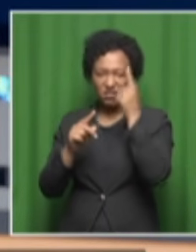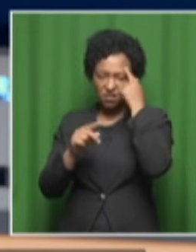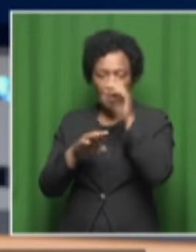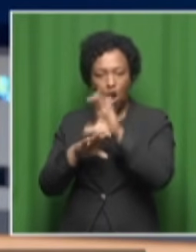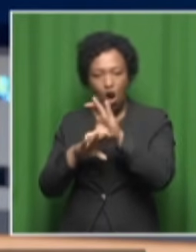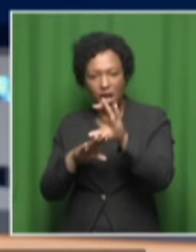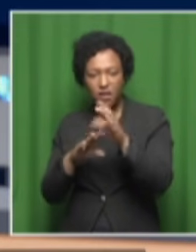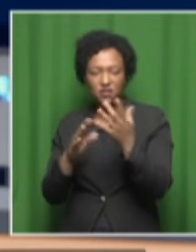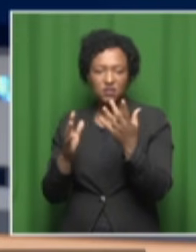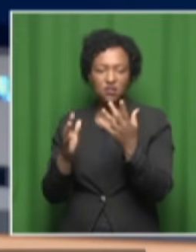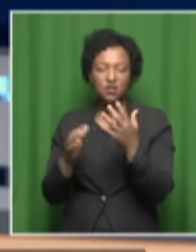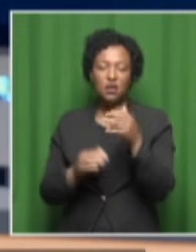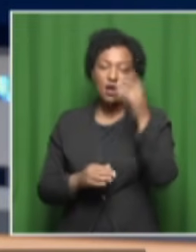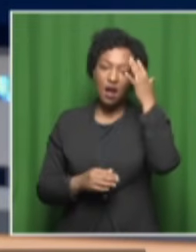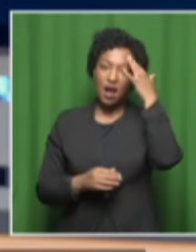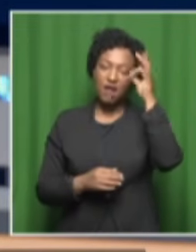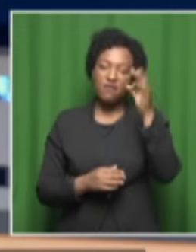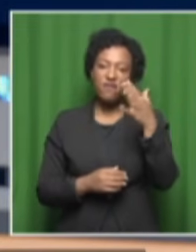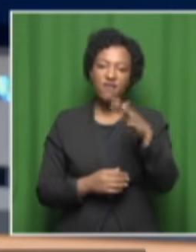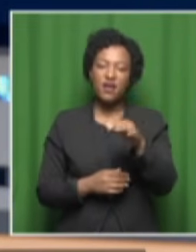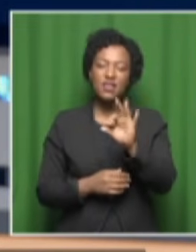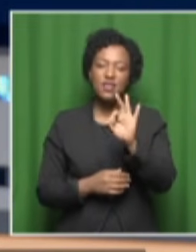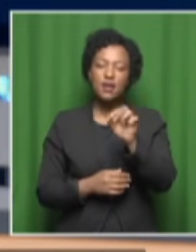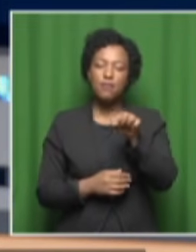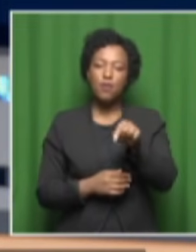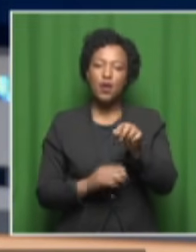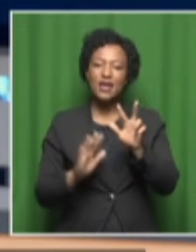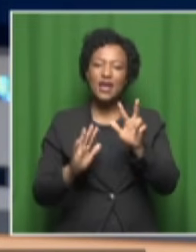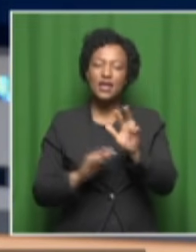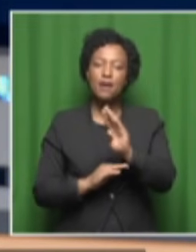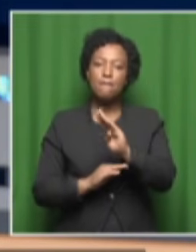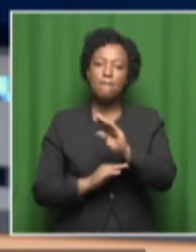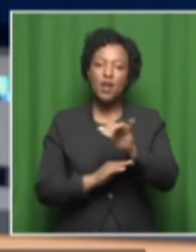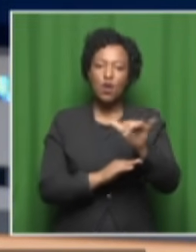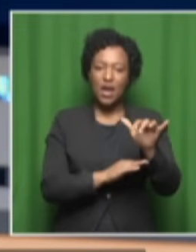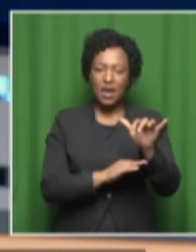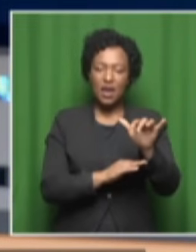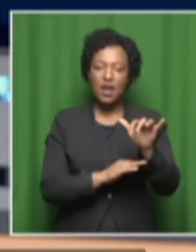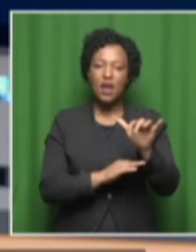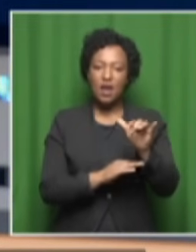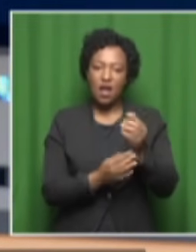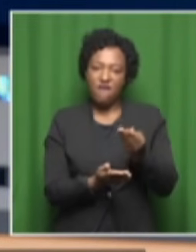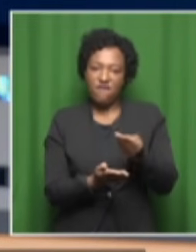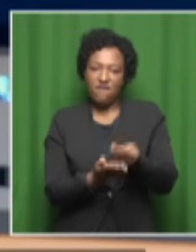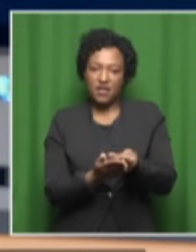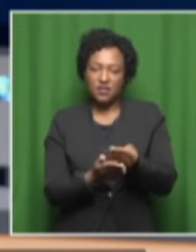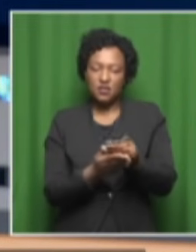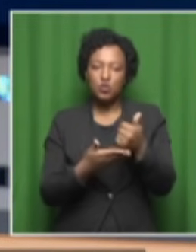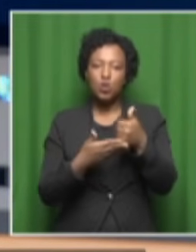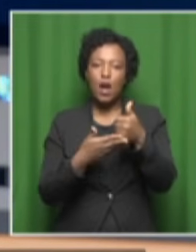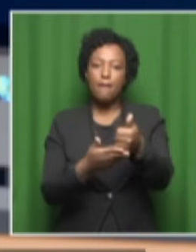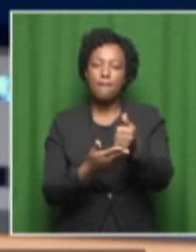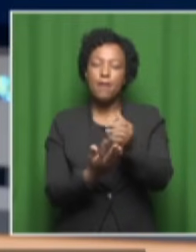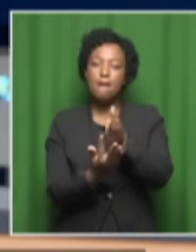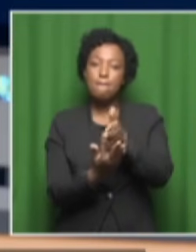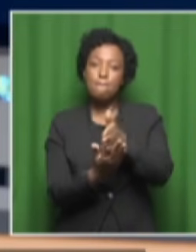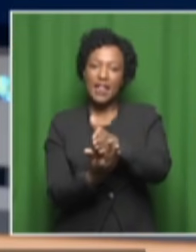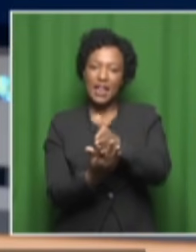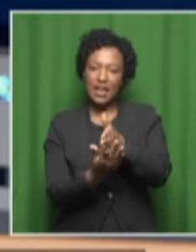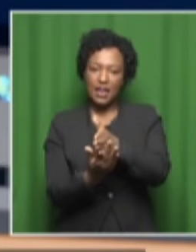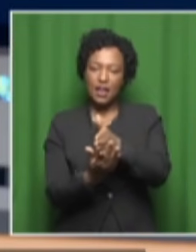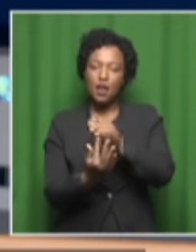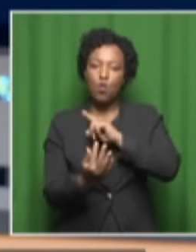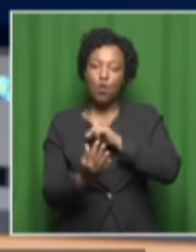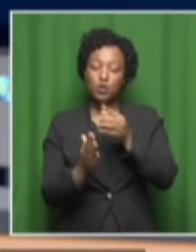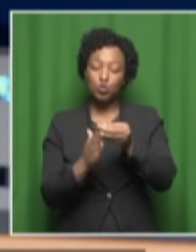has set aside 3.8 billion rands in funds to support the missing middle. These are students